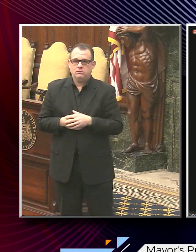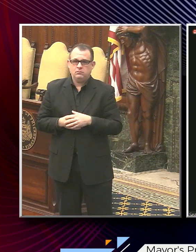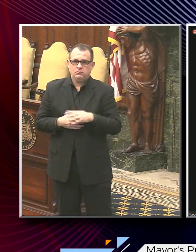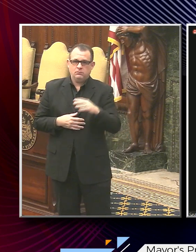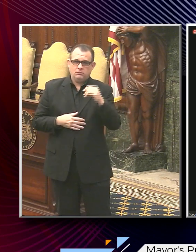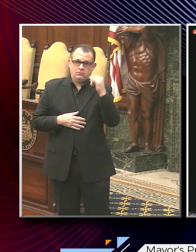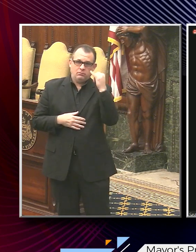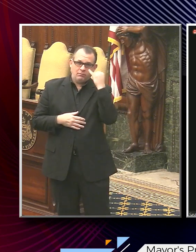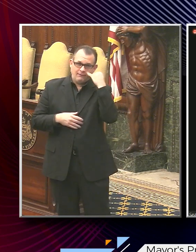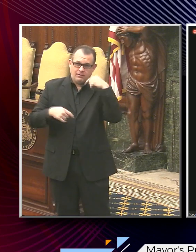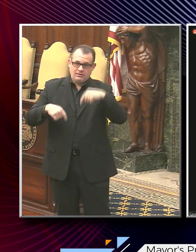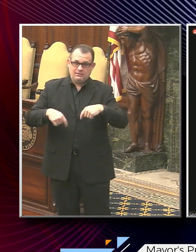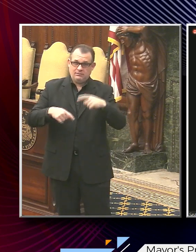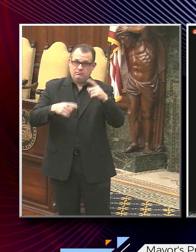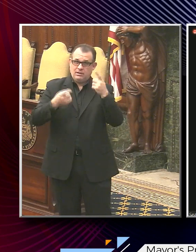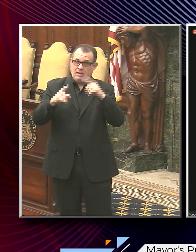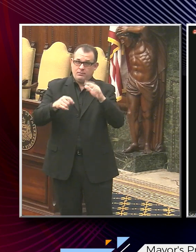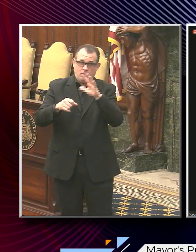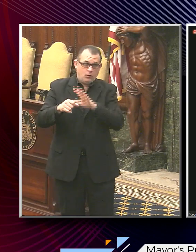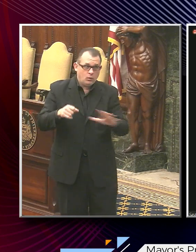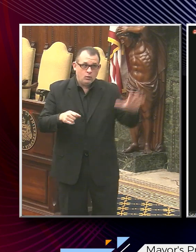happening statewide fast enough?